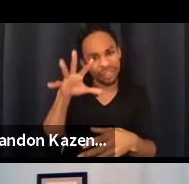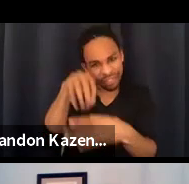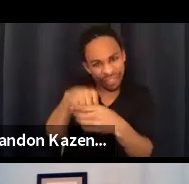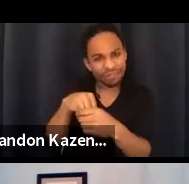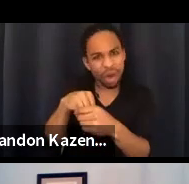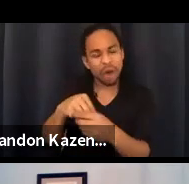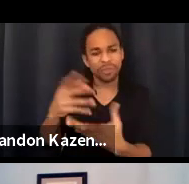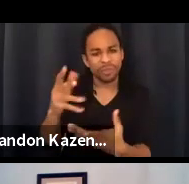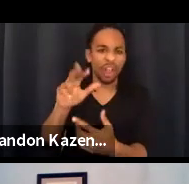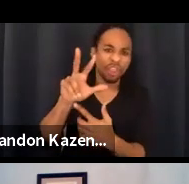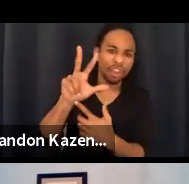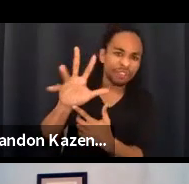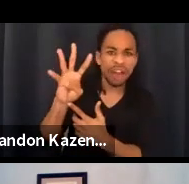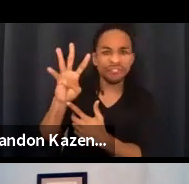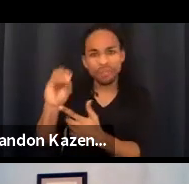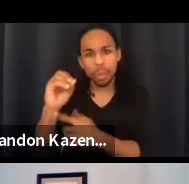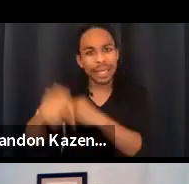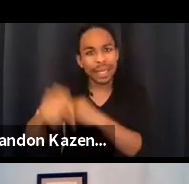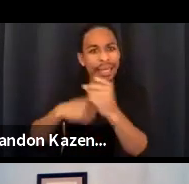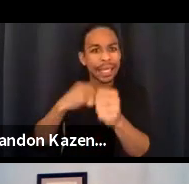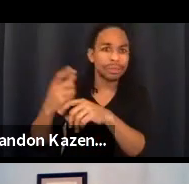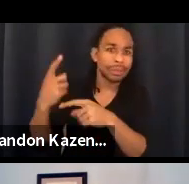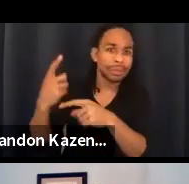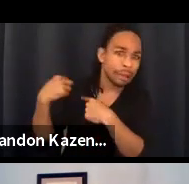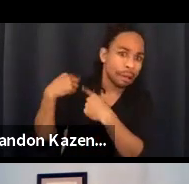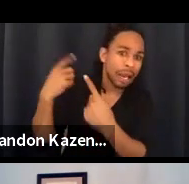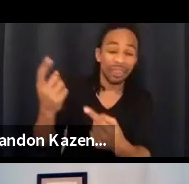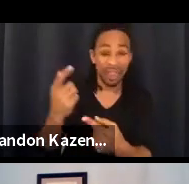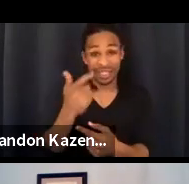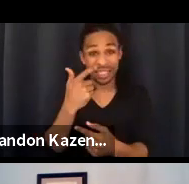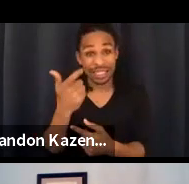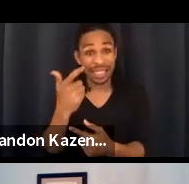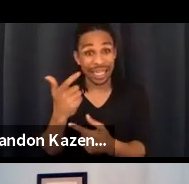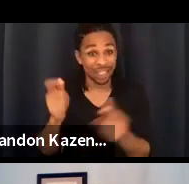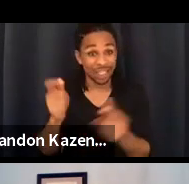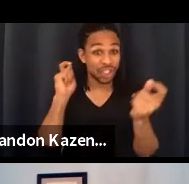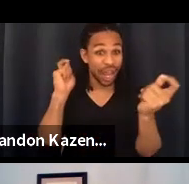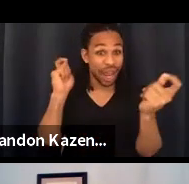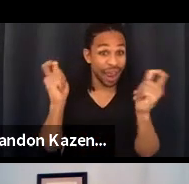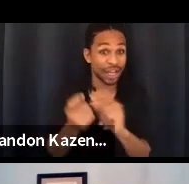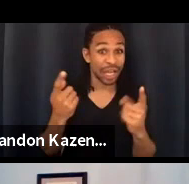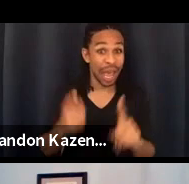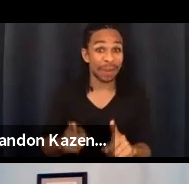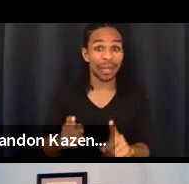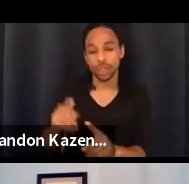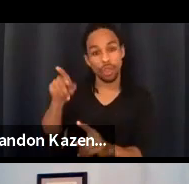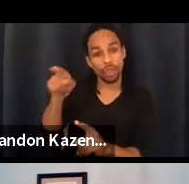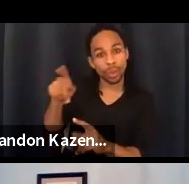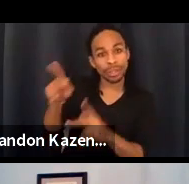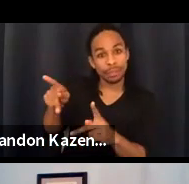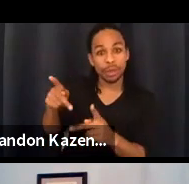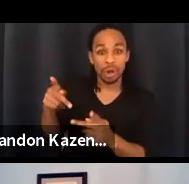changed. So they have language and access to resources in ways that some of us who are fairly